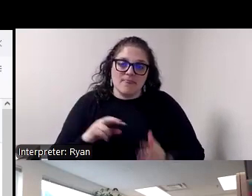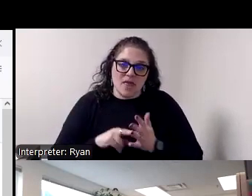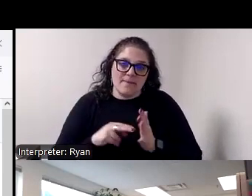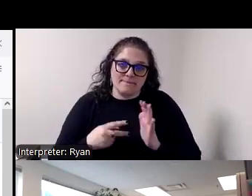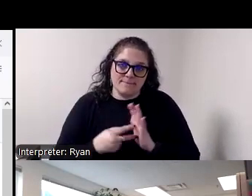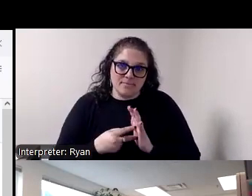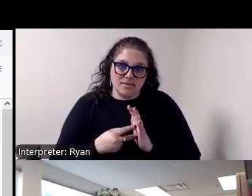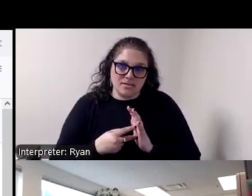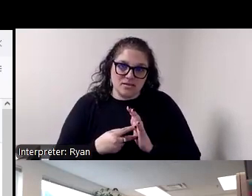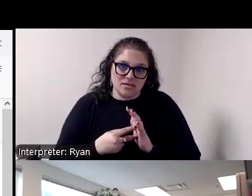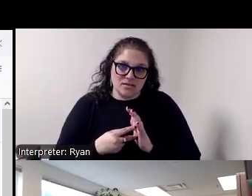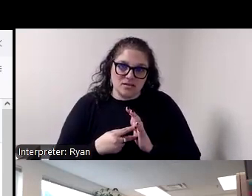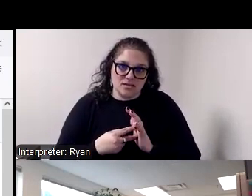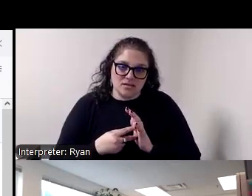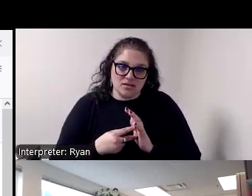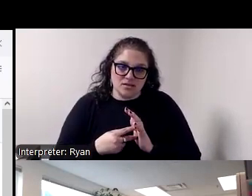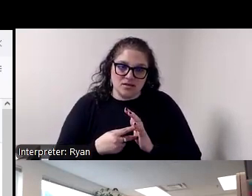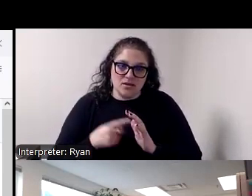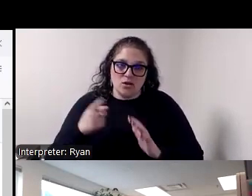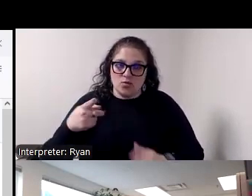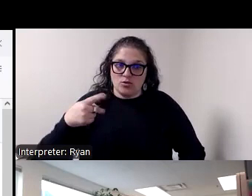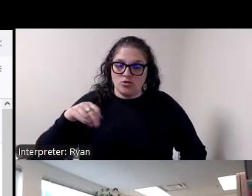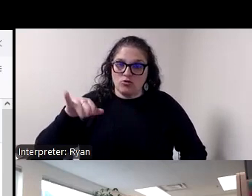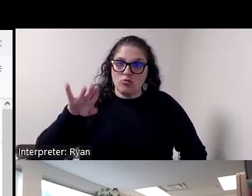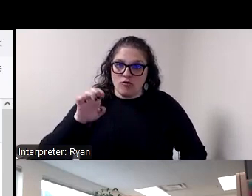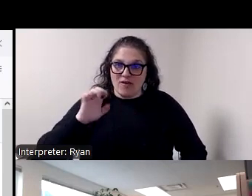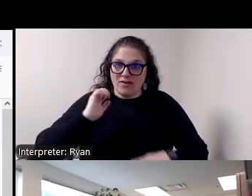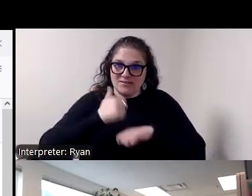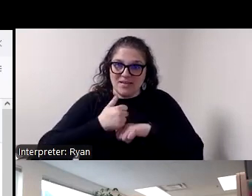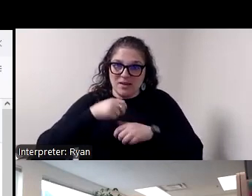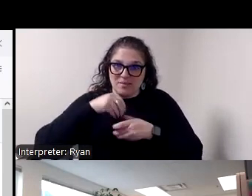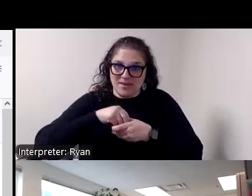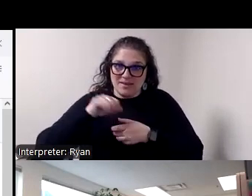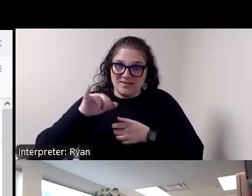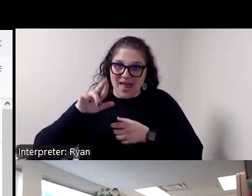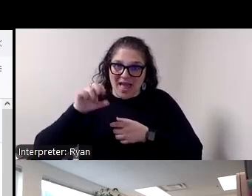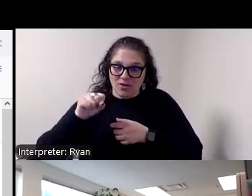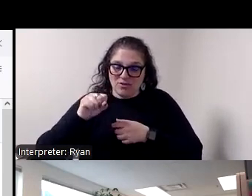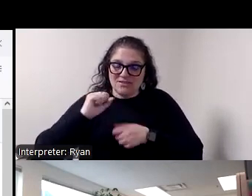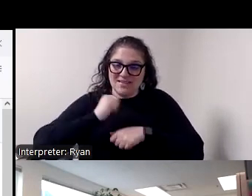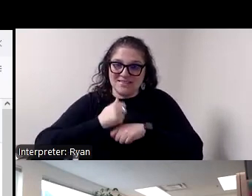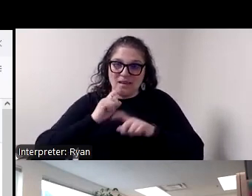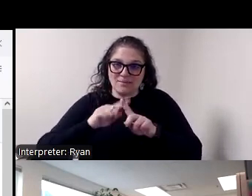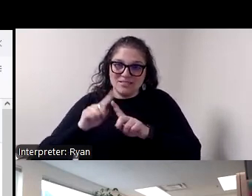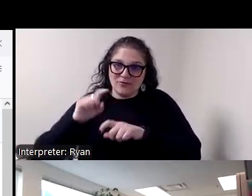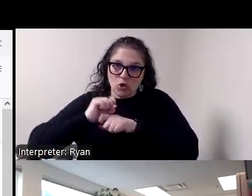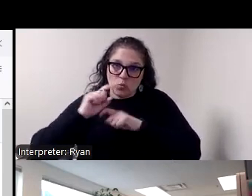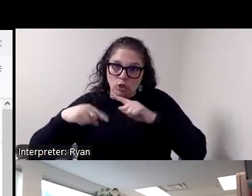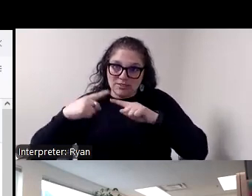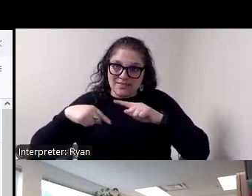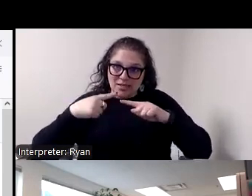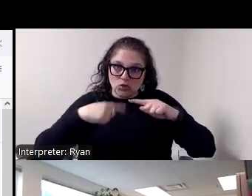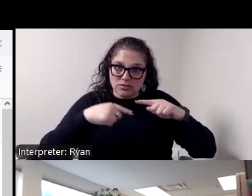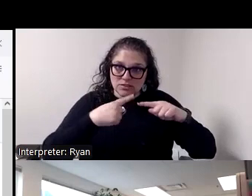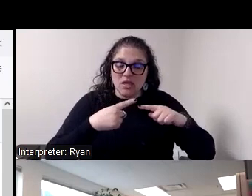basically when your profile is entered into Iris, they can set up different work cycles. And when they set up that work